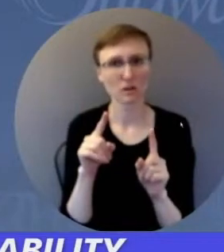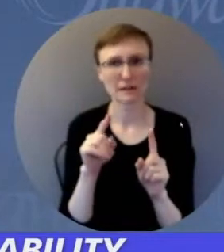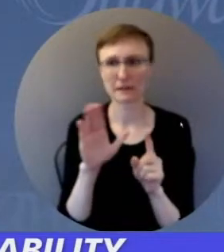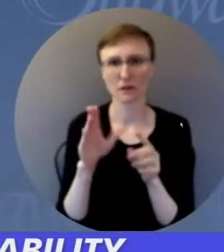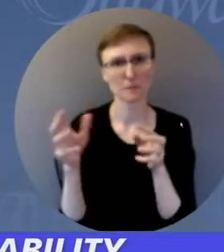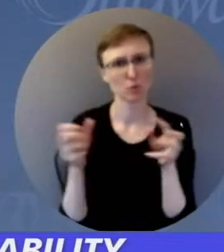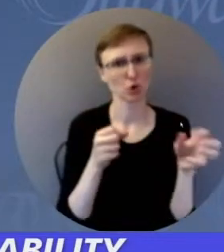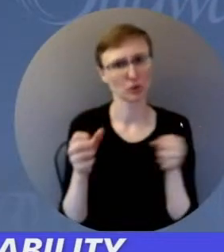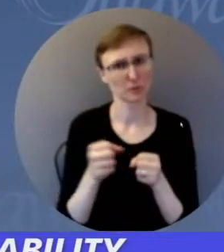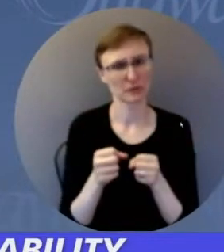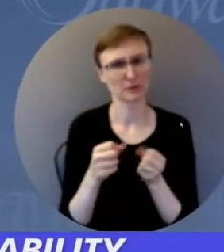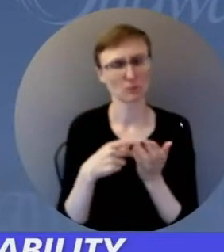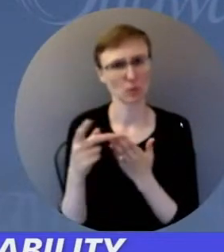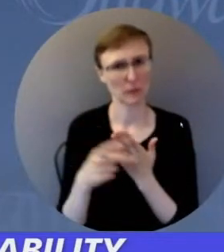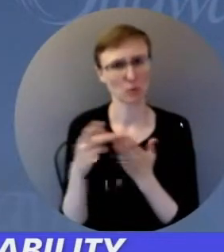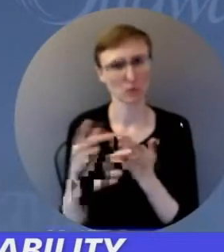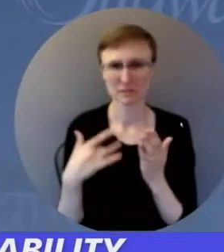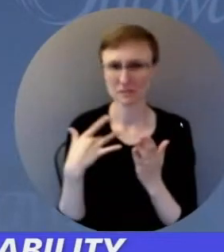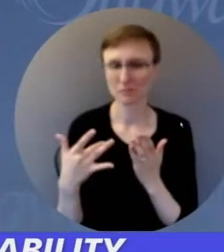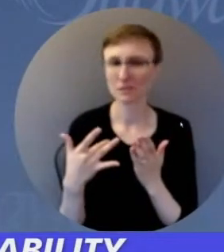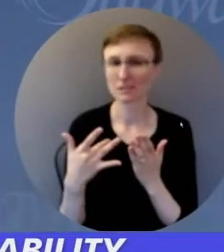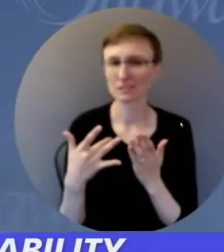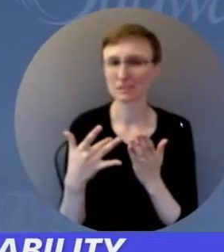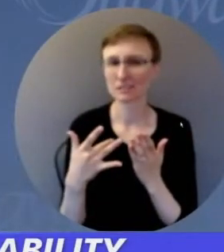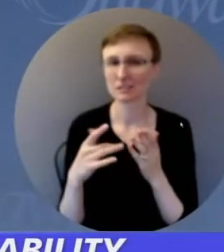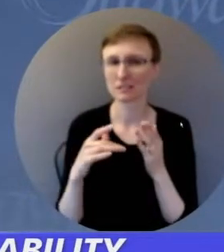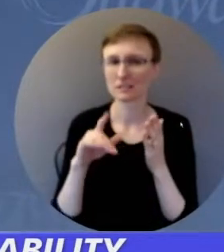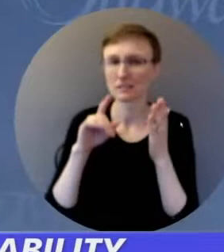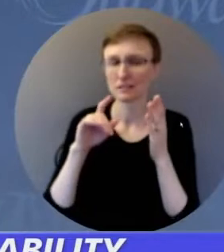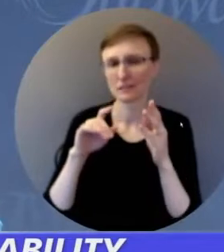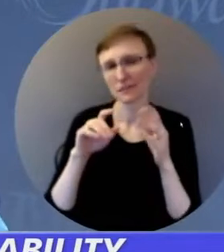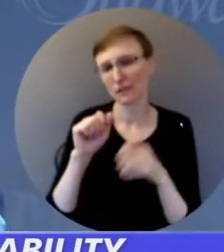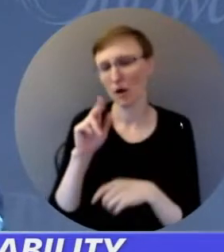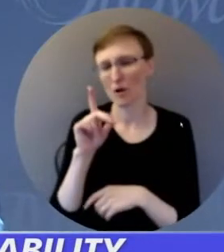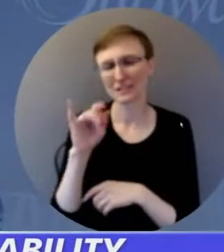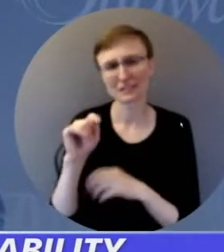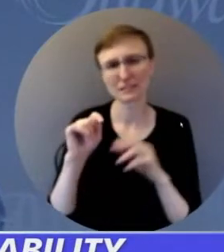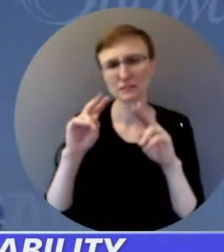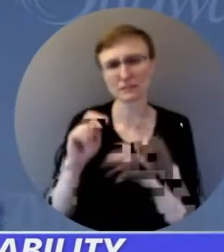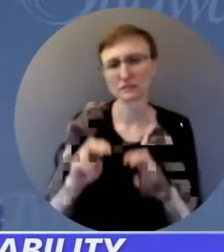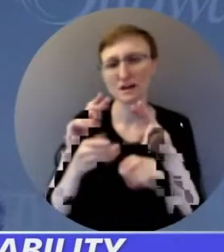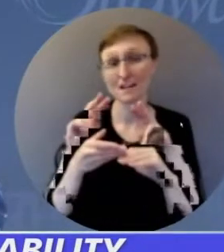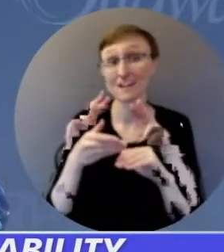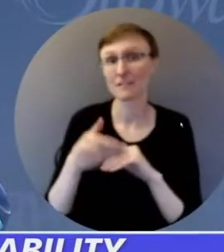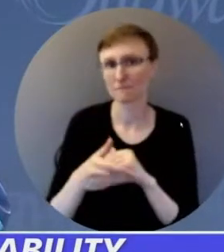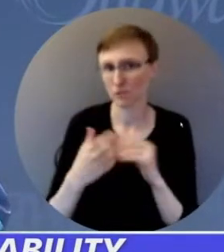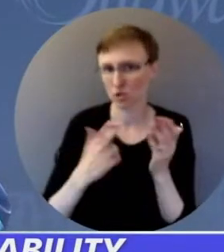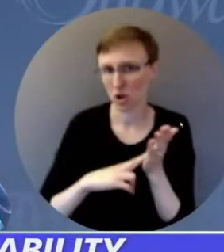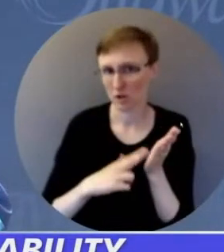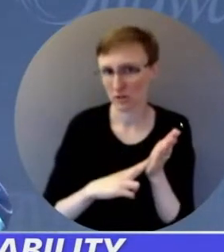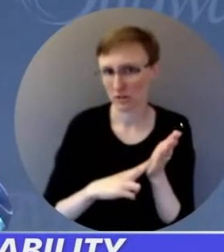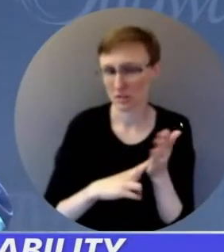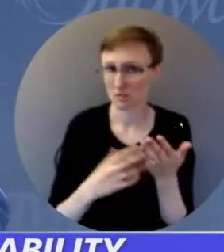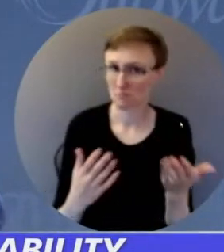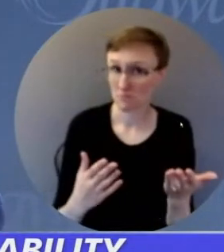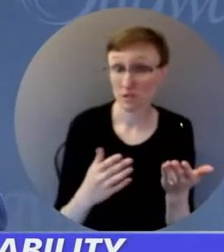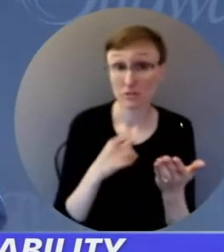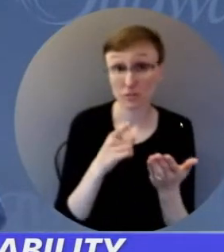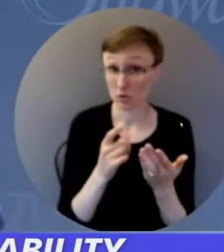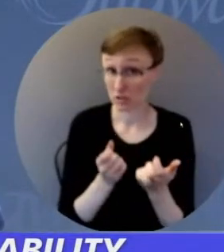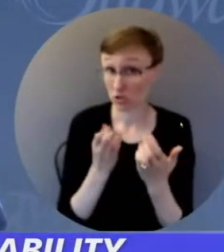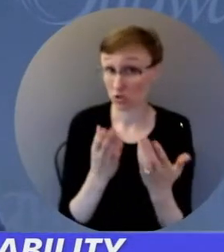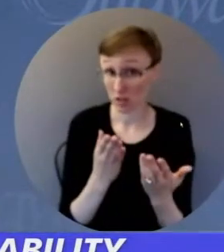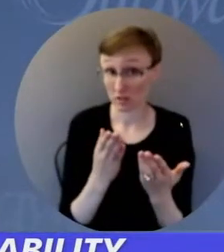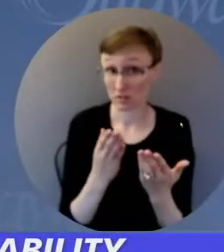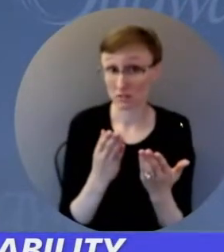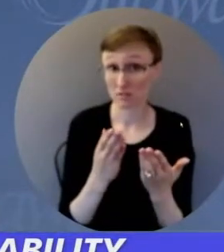audits happen after contracts are signed. So do you hope that the AG gets involved early in more major city procurements?